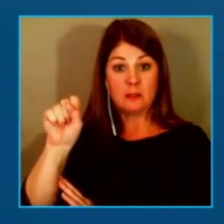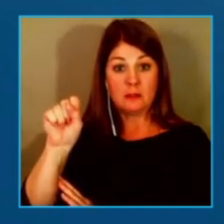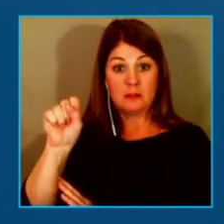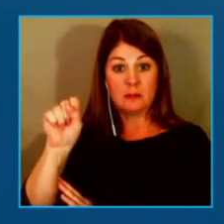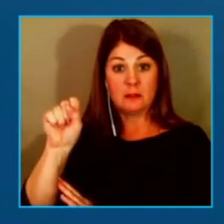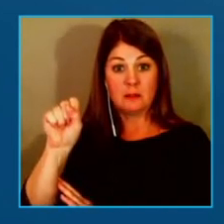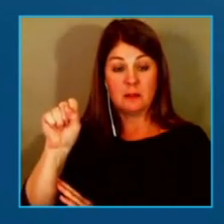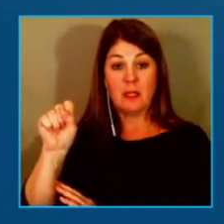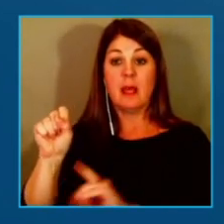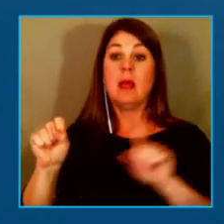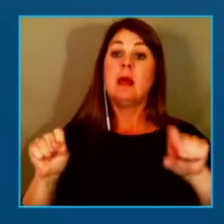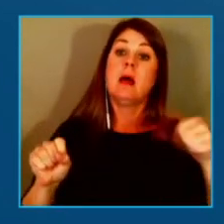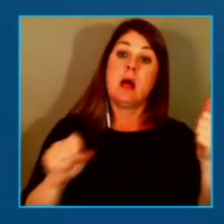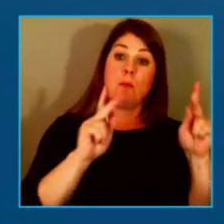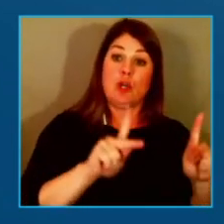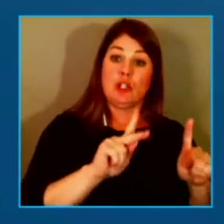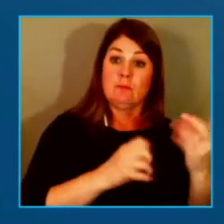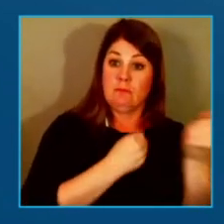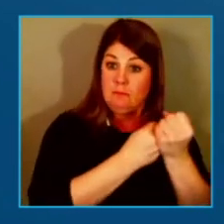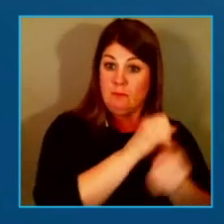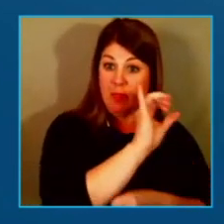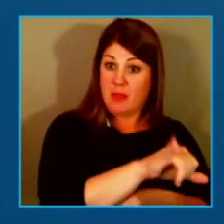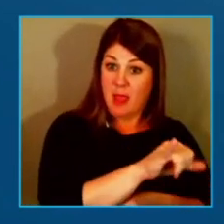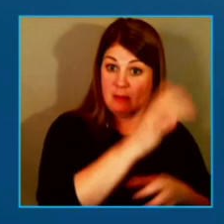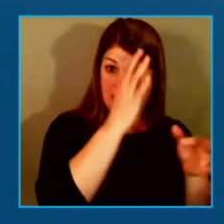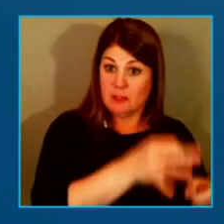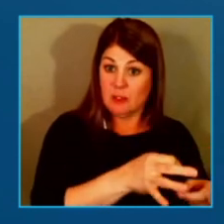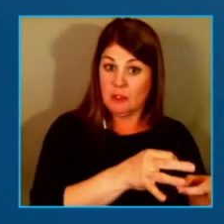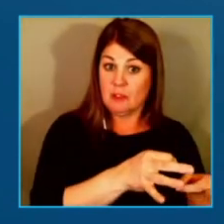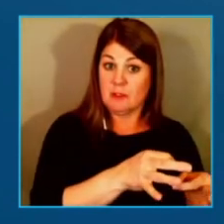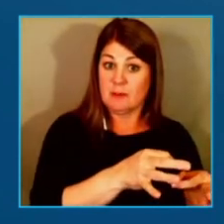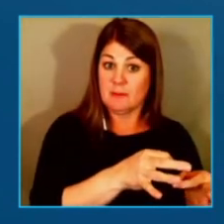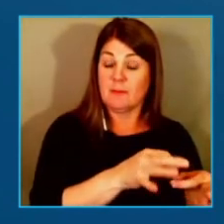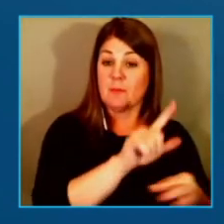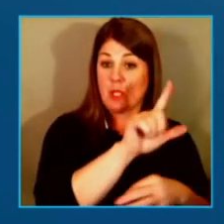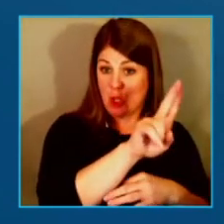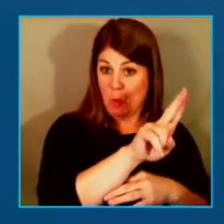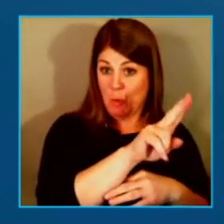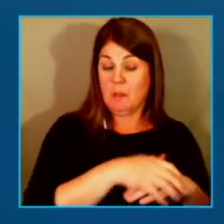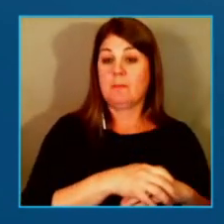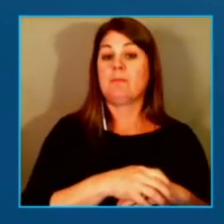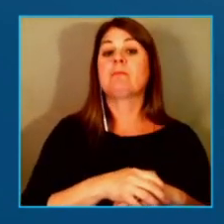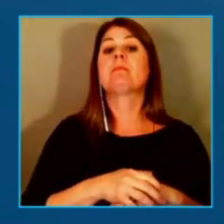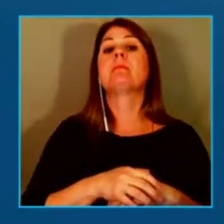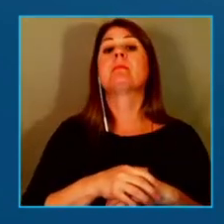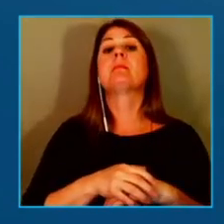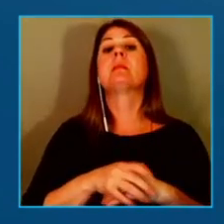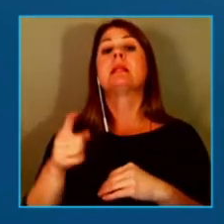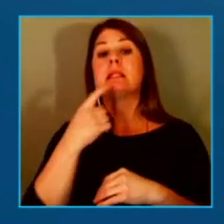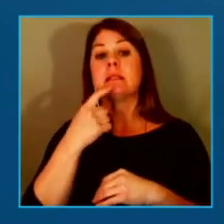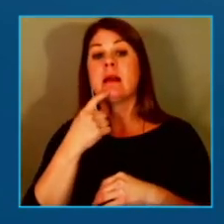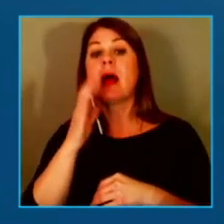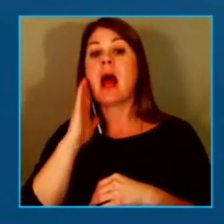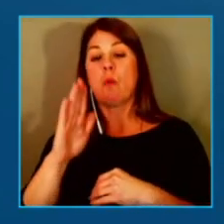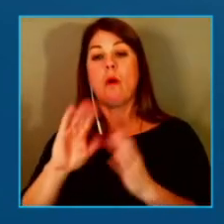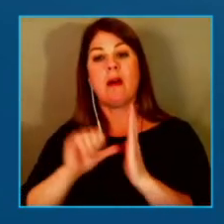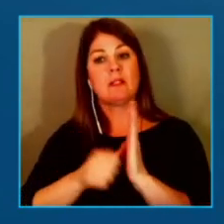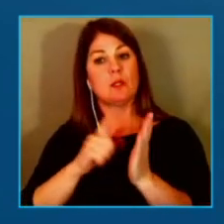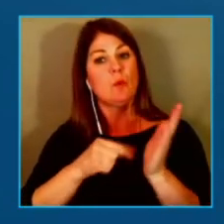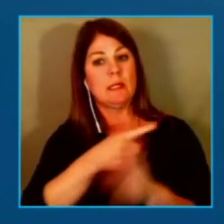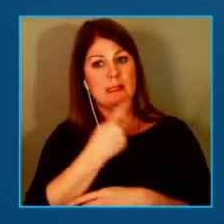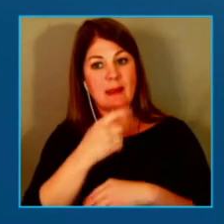seconded it, Mr. McDonald explained his motion. He said, and I'll emphasize where he did,